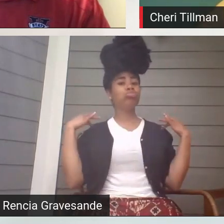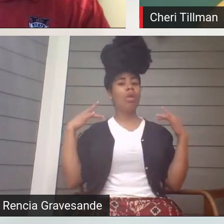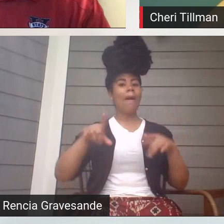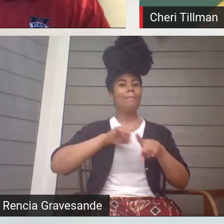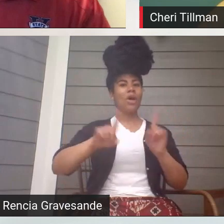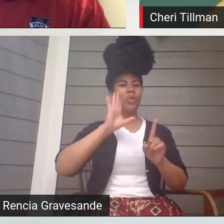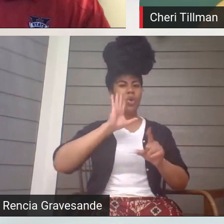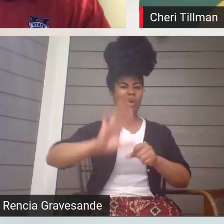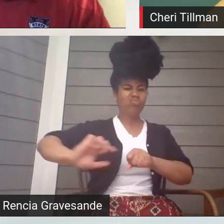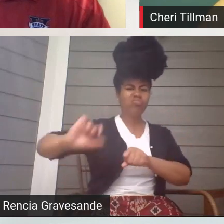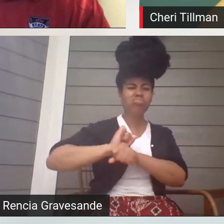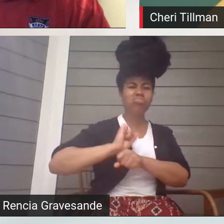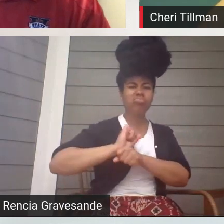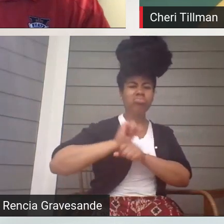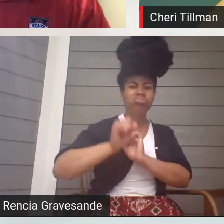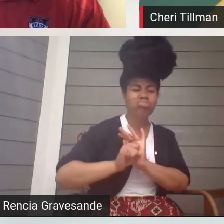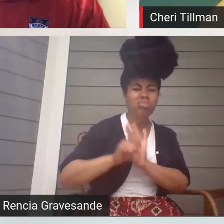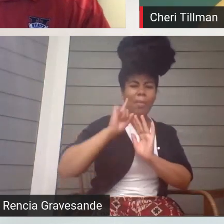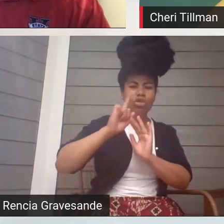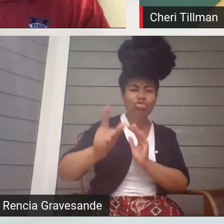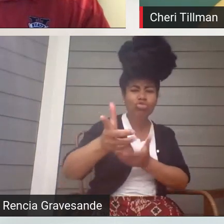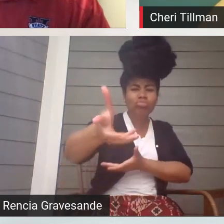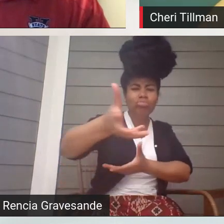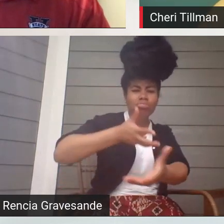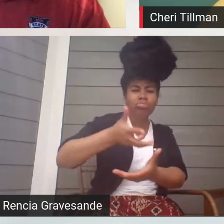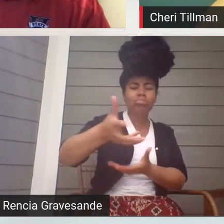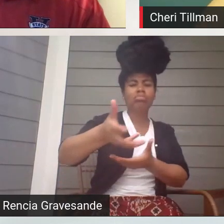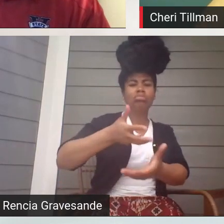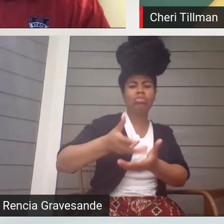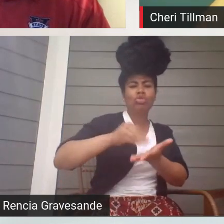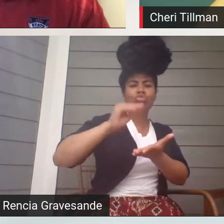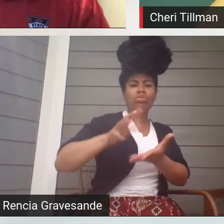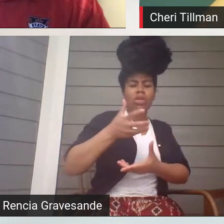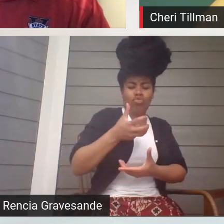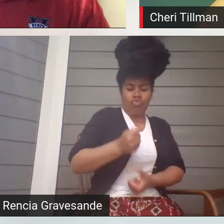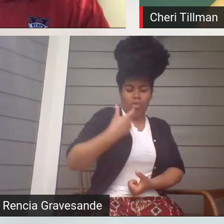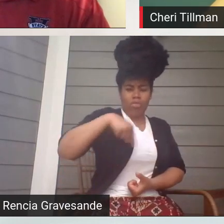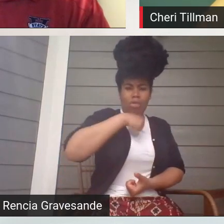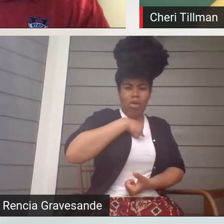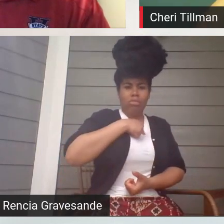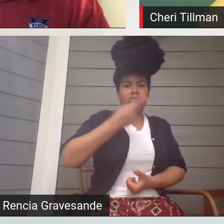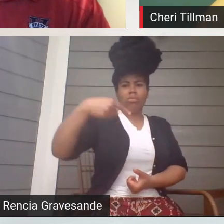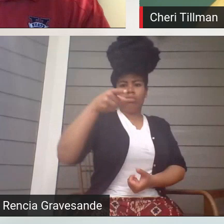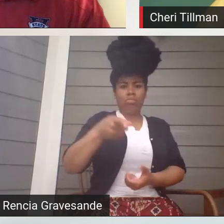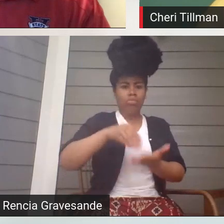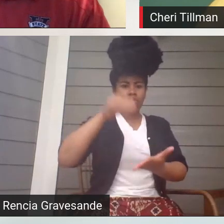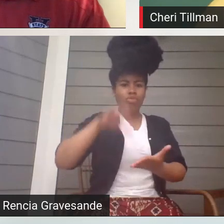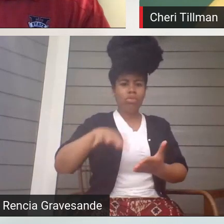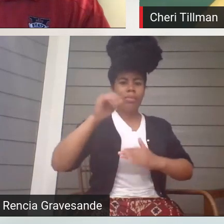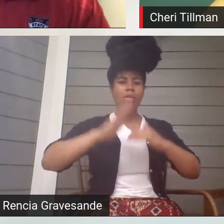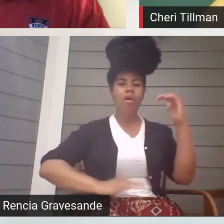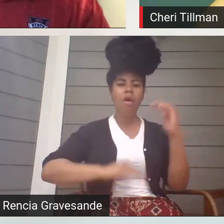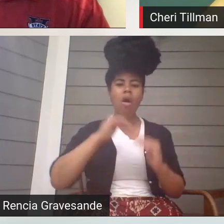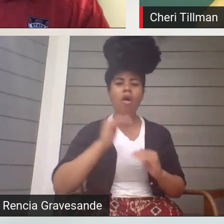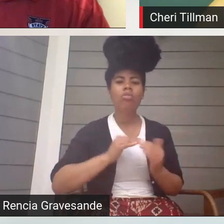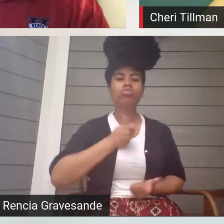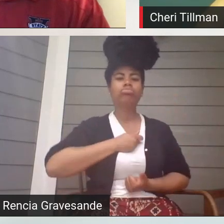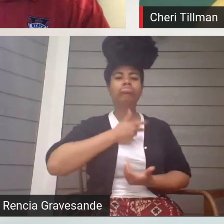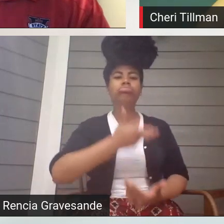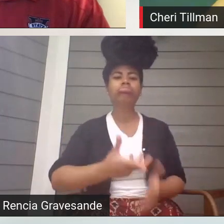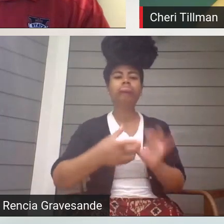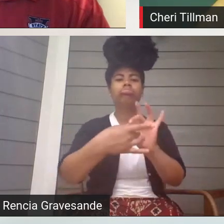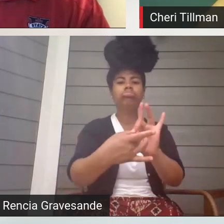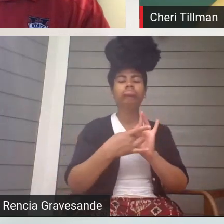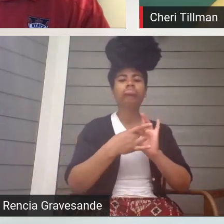to form a strong and trusting relationship with our students so they're comfortable to tell us anything. We're here